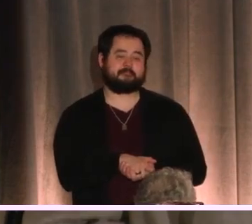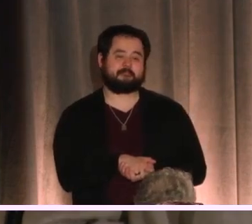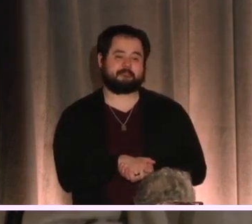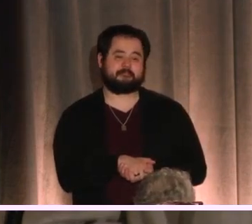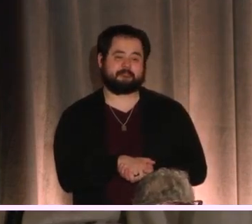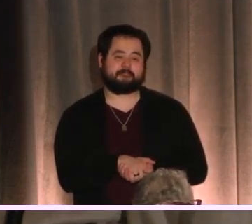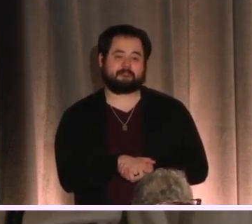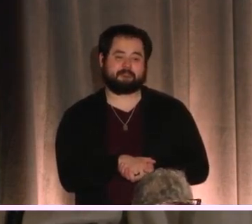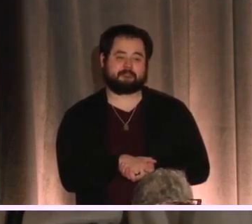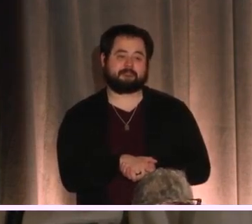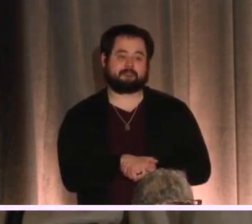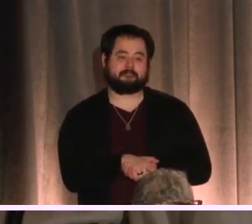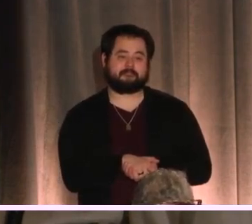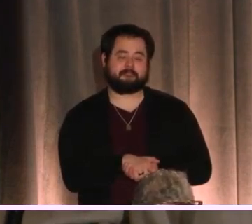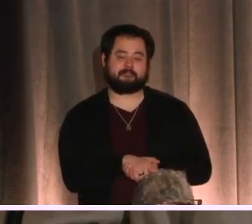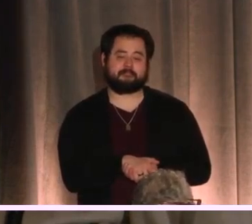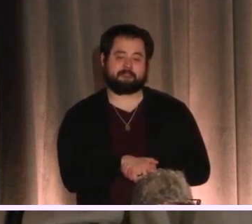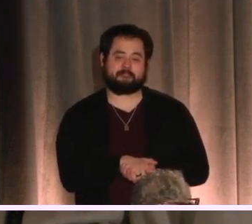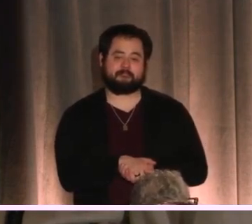for